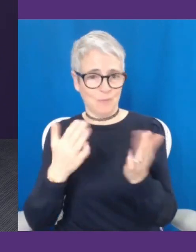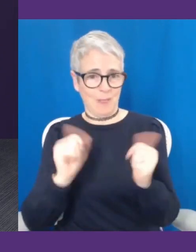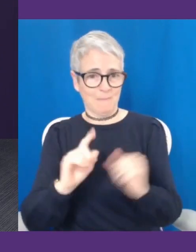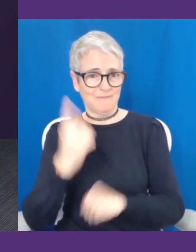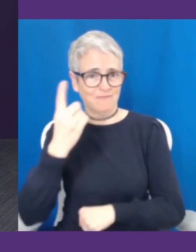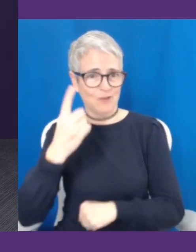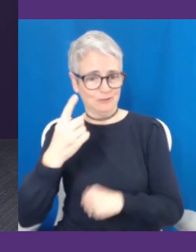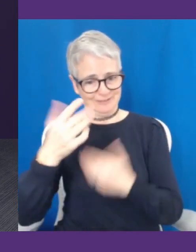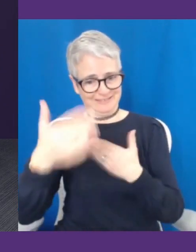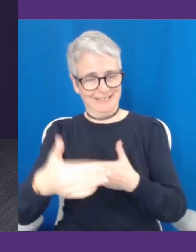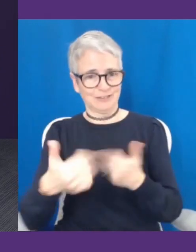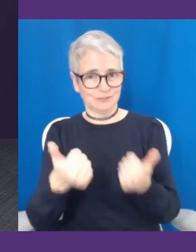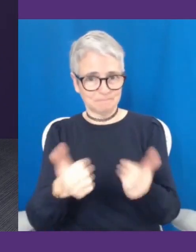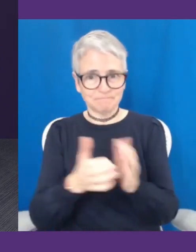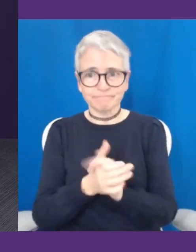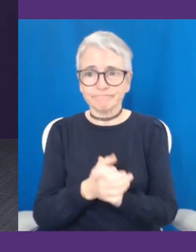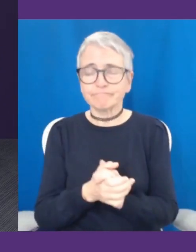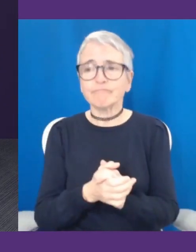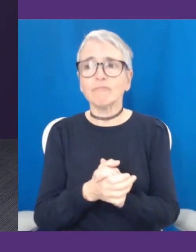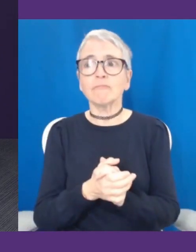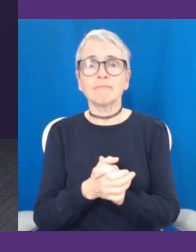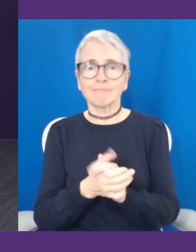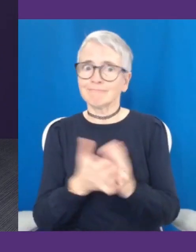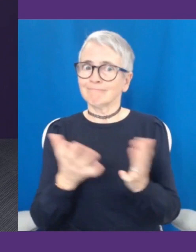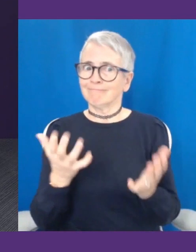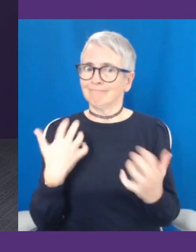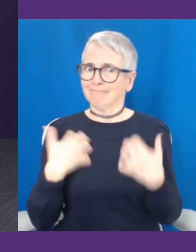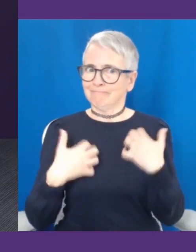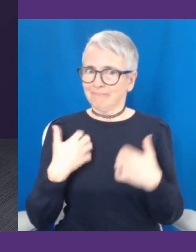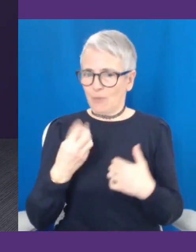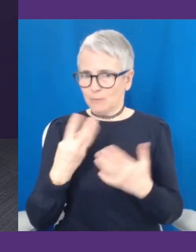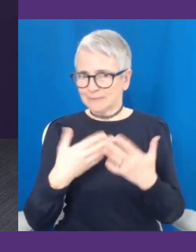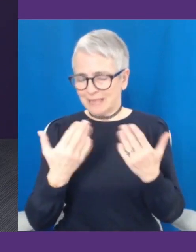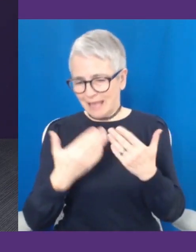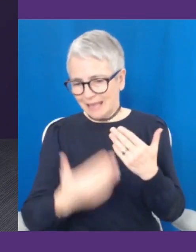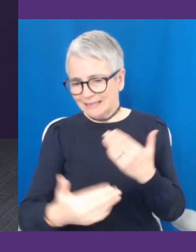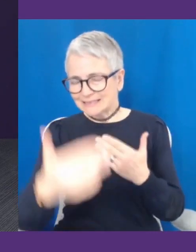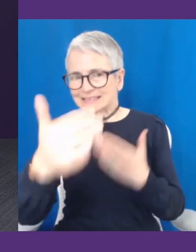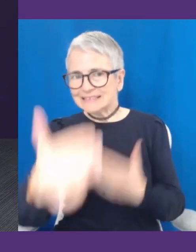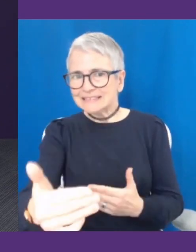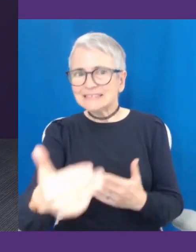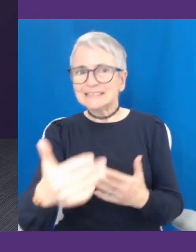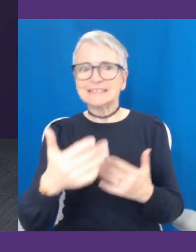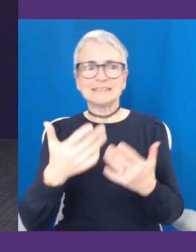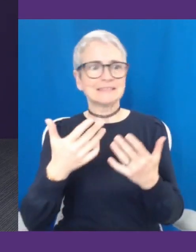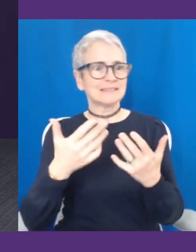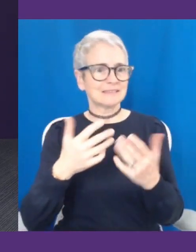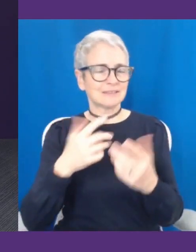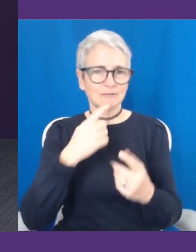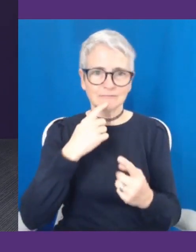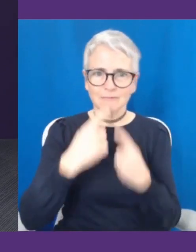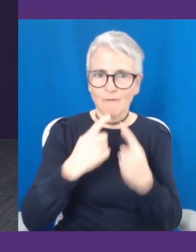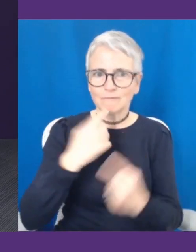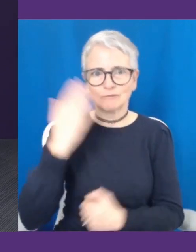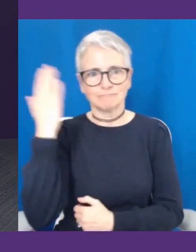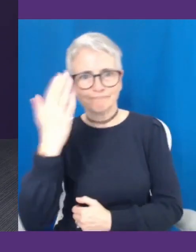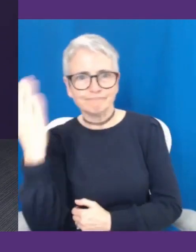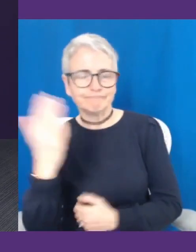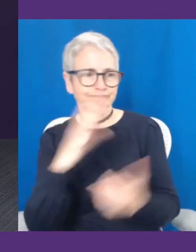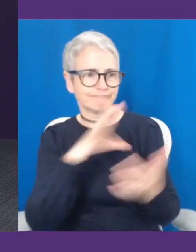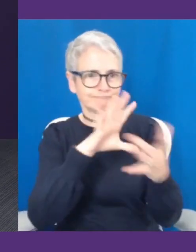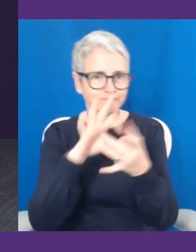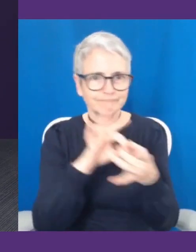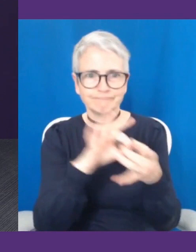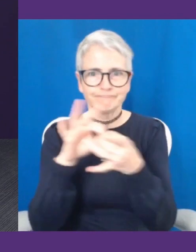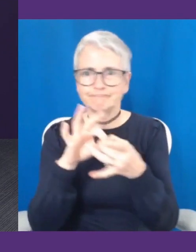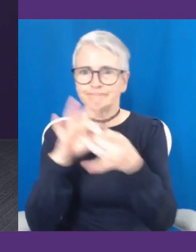at the start of 3 days of conference and community building and connecting up and learning and sharing. So I'm really pleased that you've joined